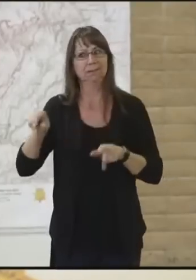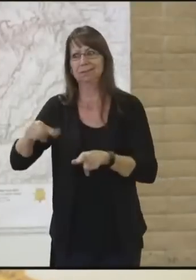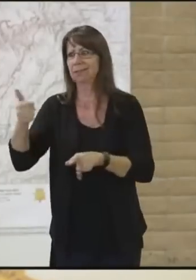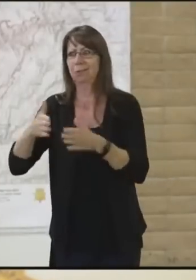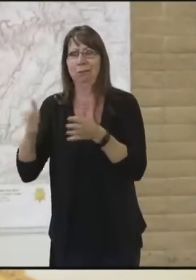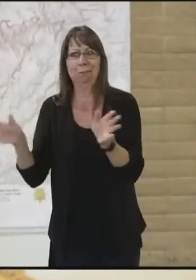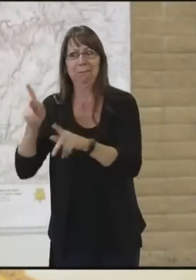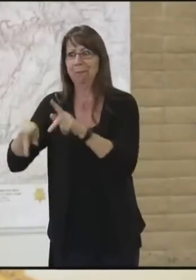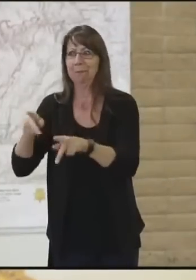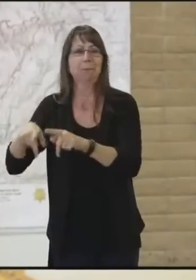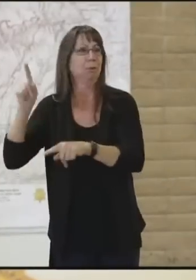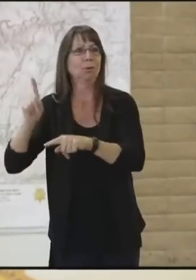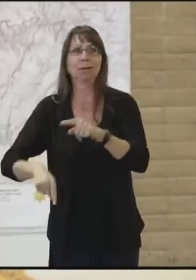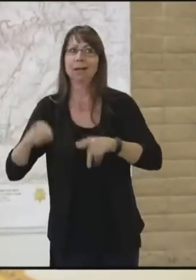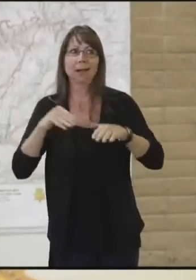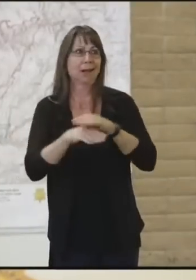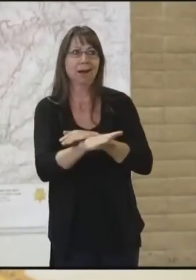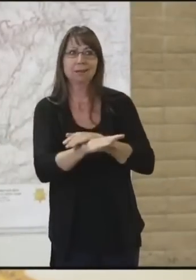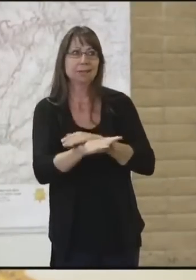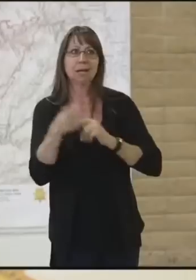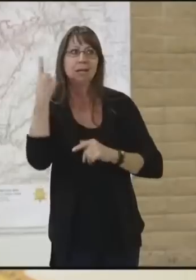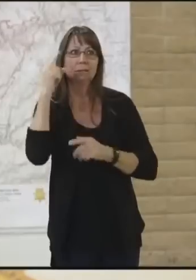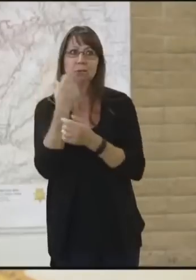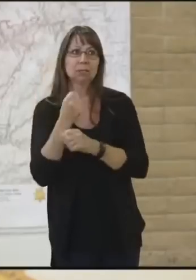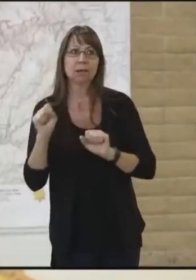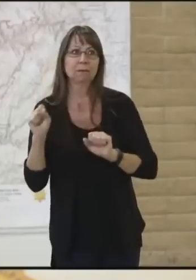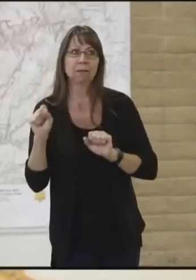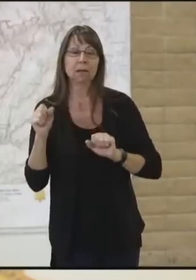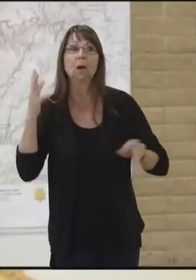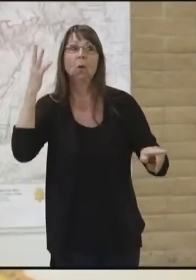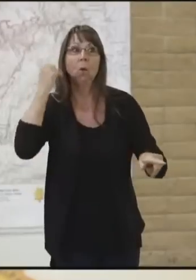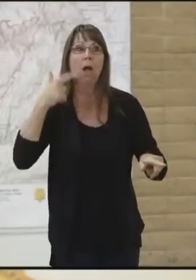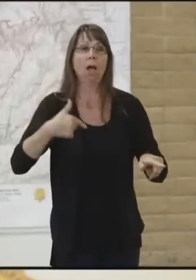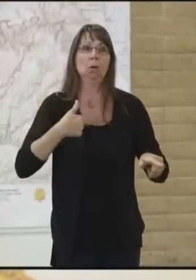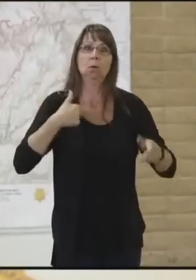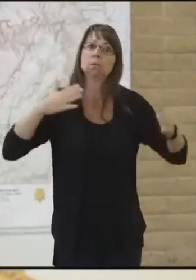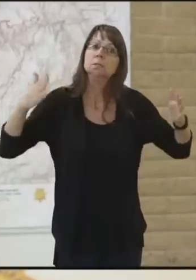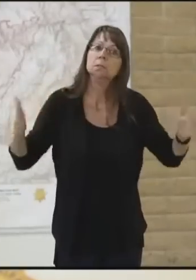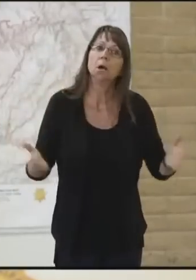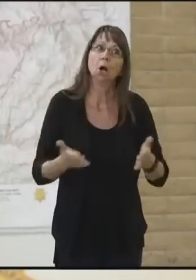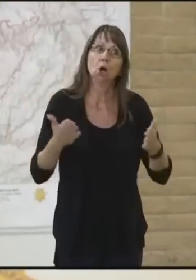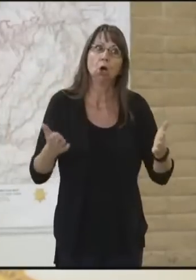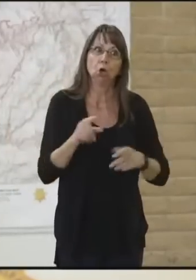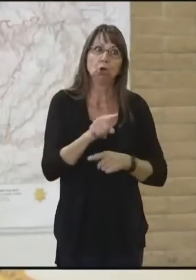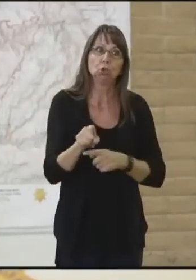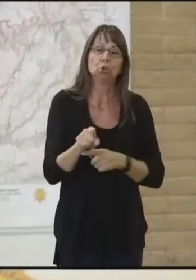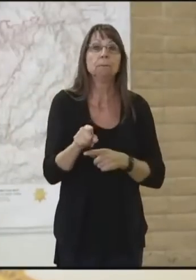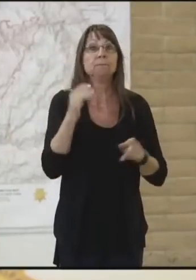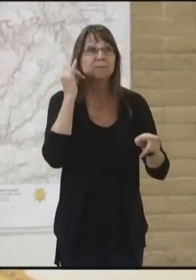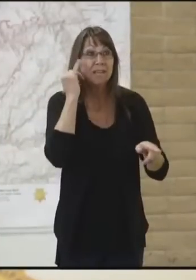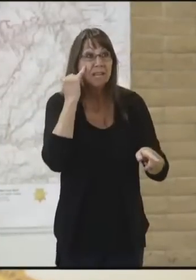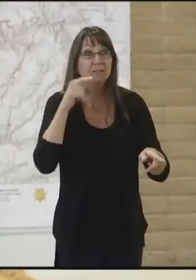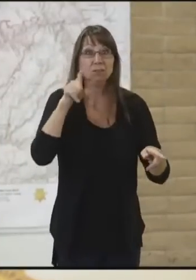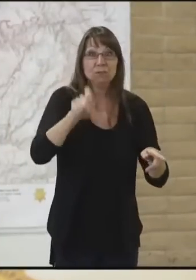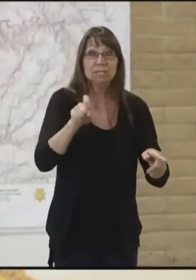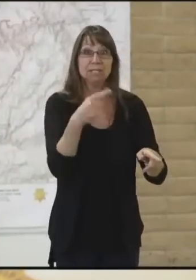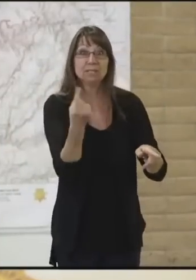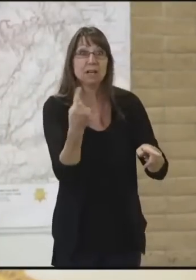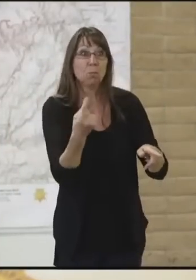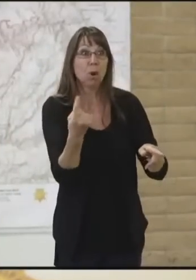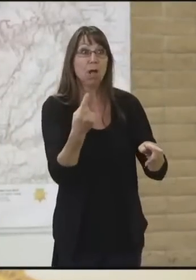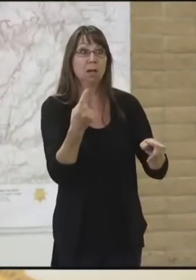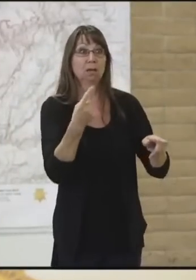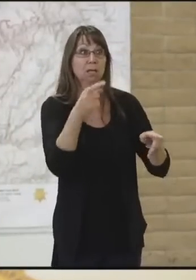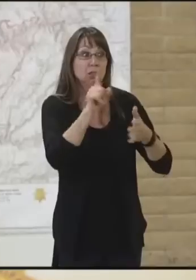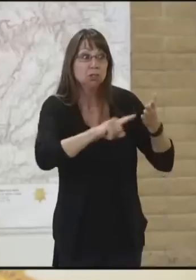measures, we will restrict people from getting in there. But that's why we urge people to notify us, use a 911 system